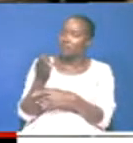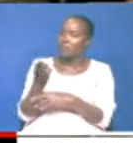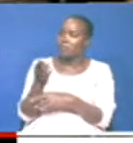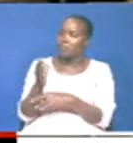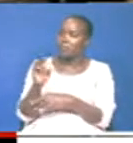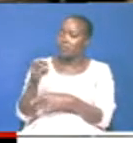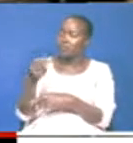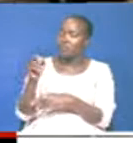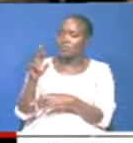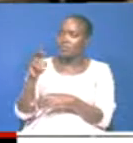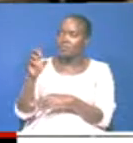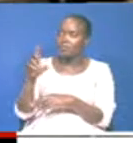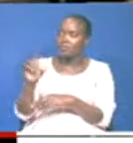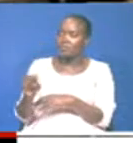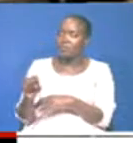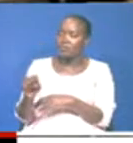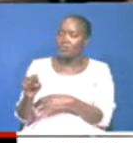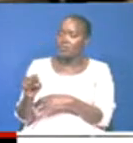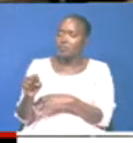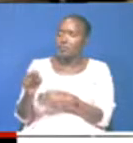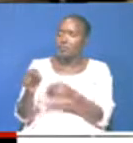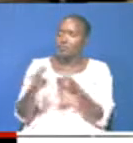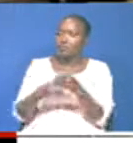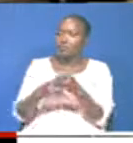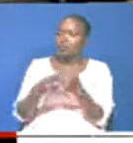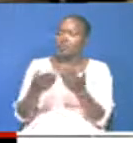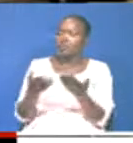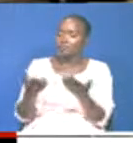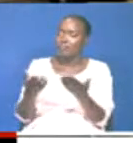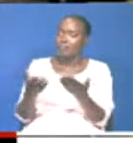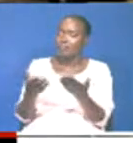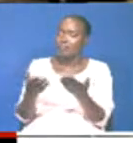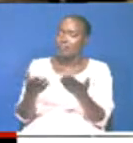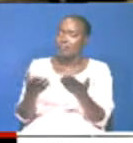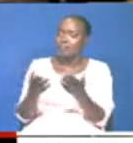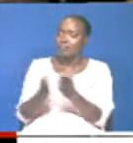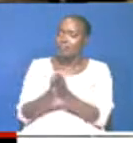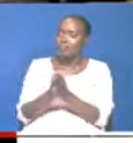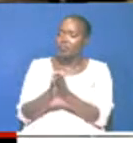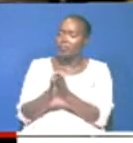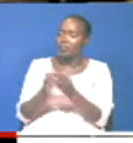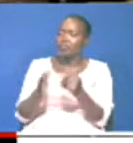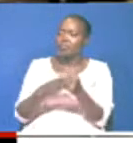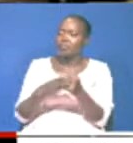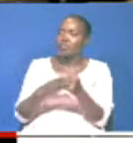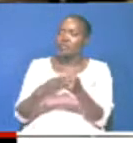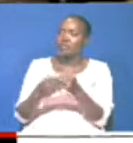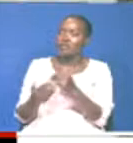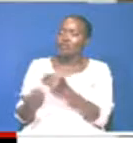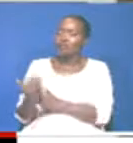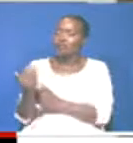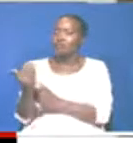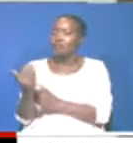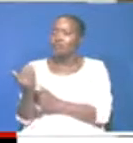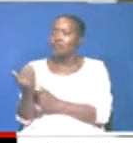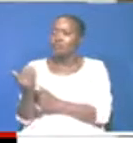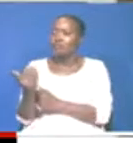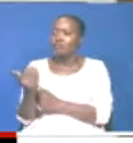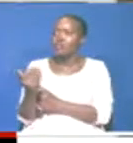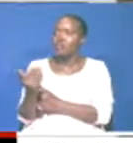Magazetini, Charles Mogane Donjo. 7, Magazetini. 9 a.m., Charles Mogane Donjo. You know,